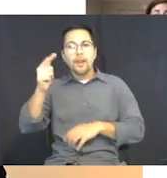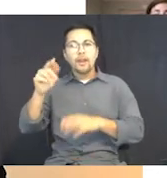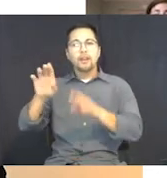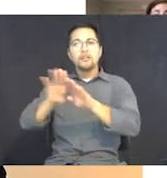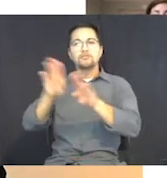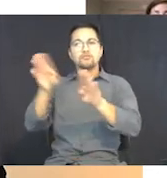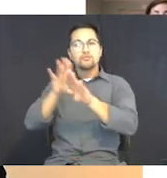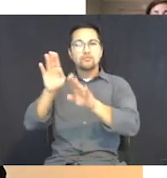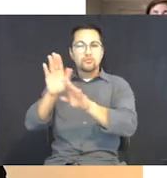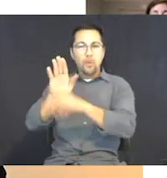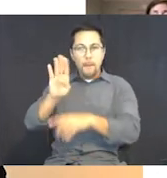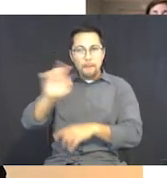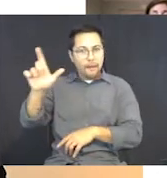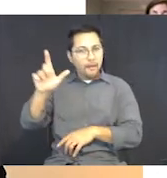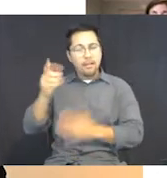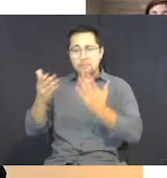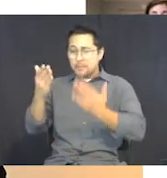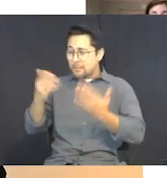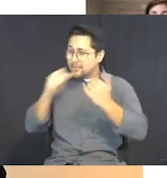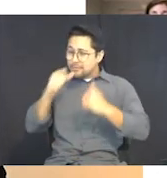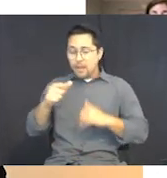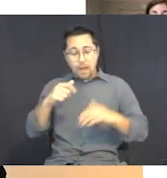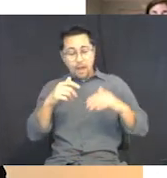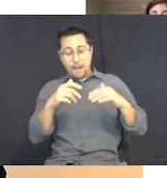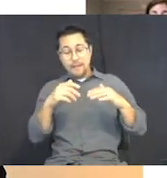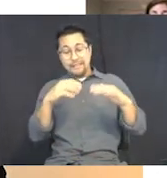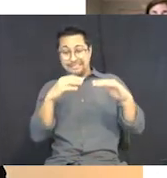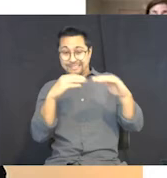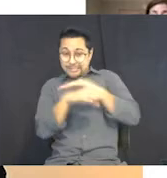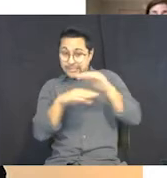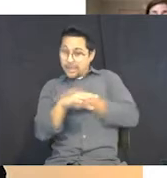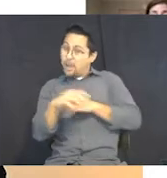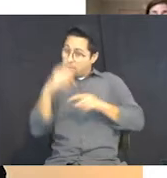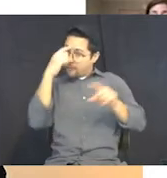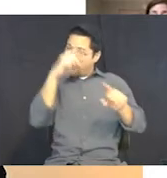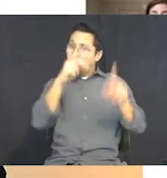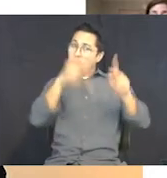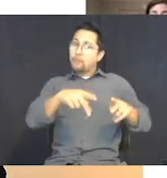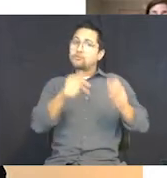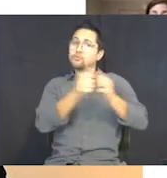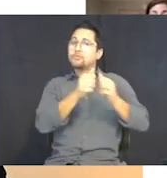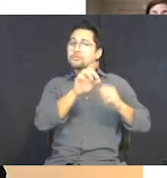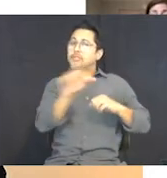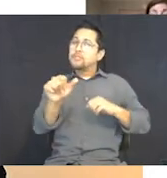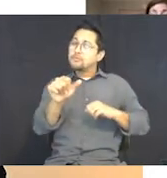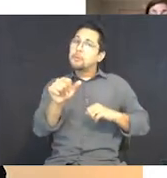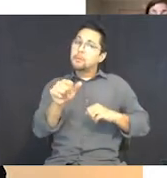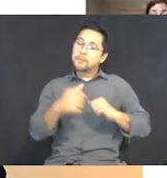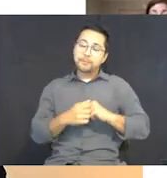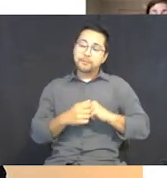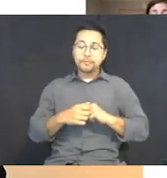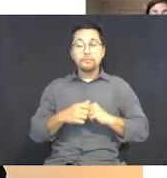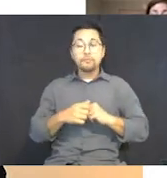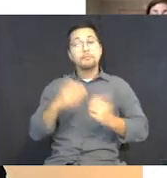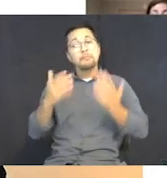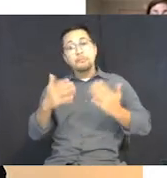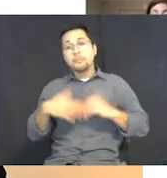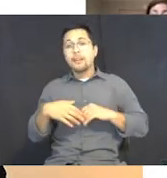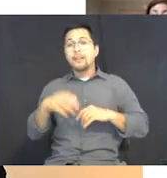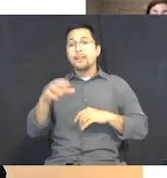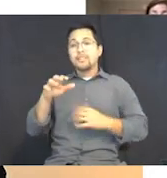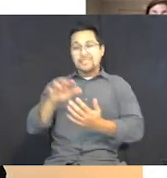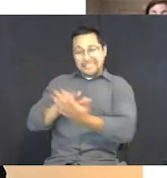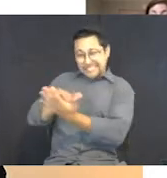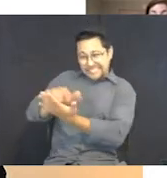non-reader who's using an Ecobee thermostat and has a hard time adjusting the temperature based on the number, they may